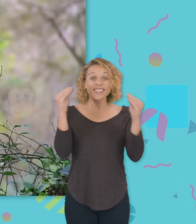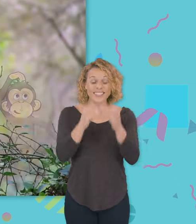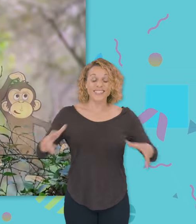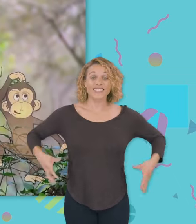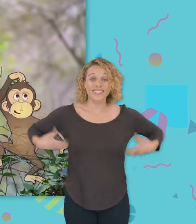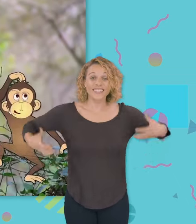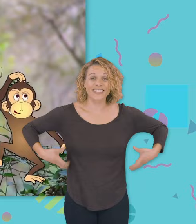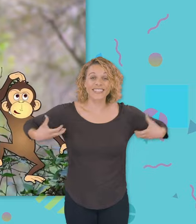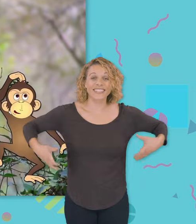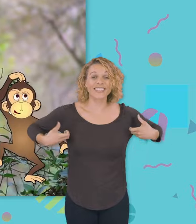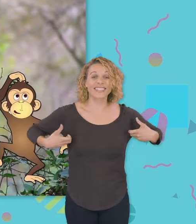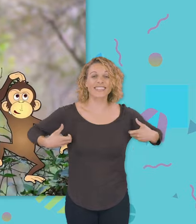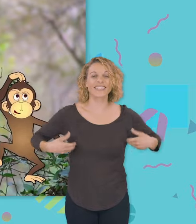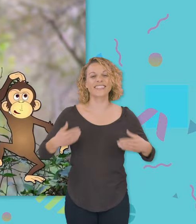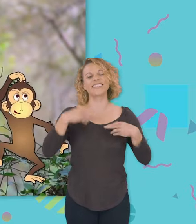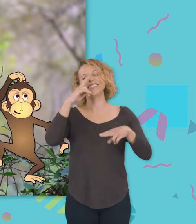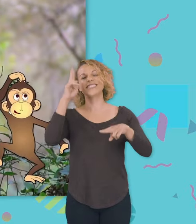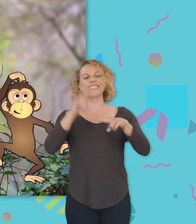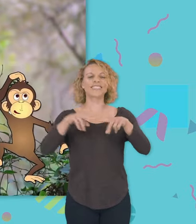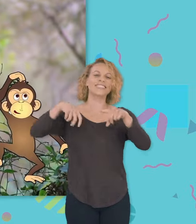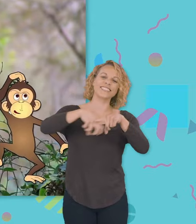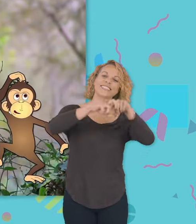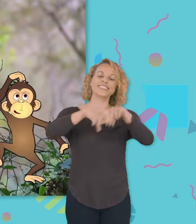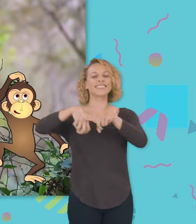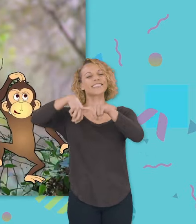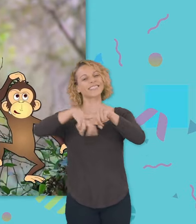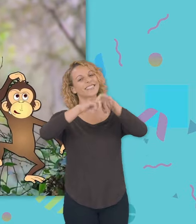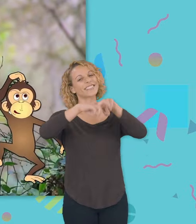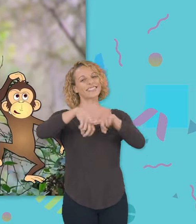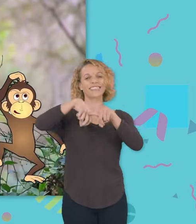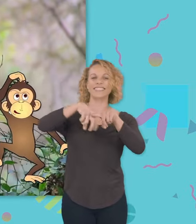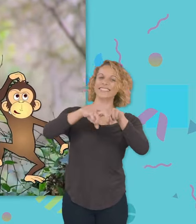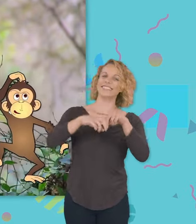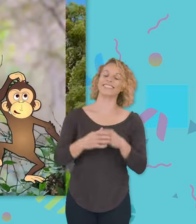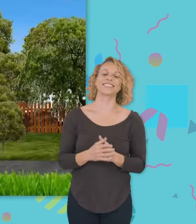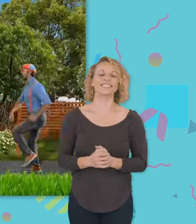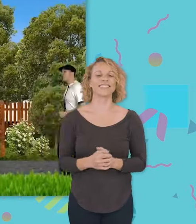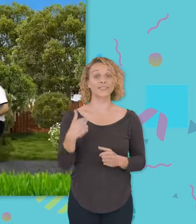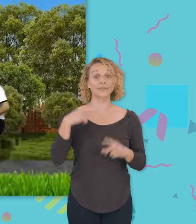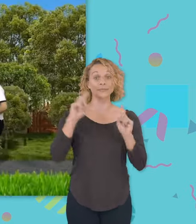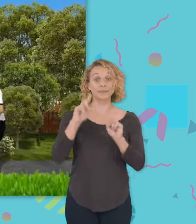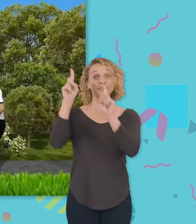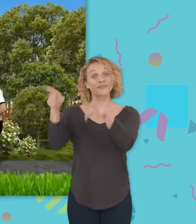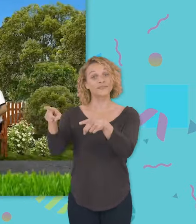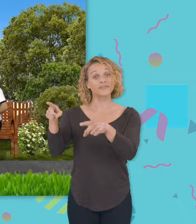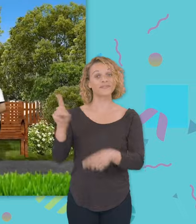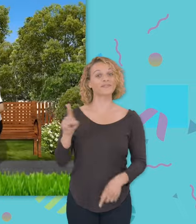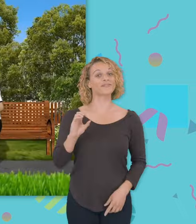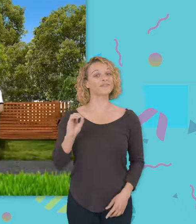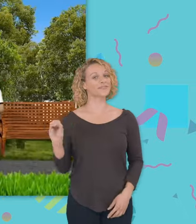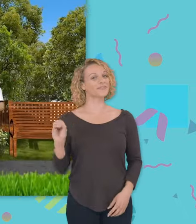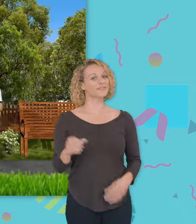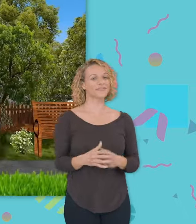see more monkeys, having fun swinging branch to branch. I'm going